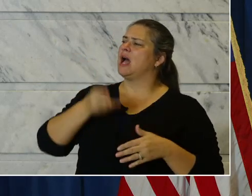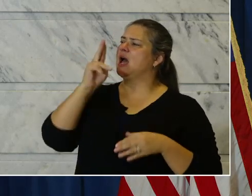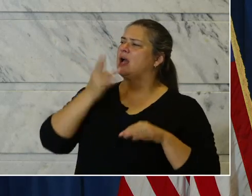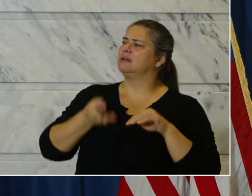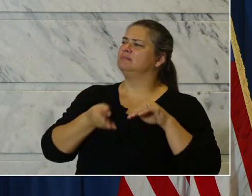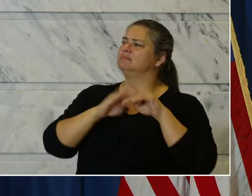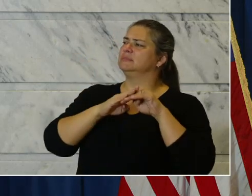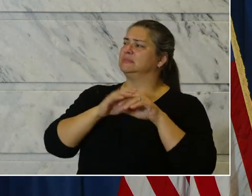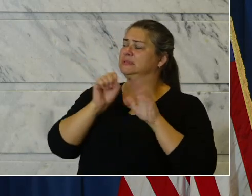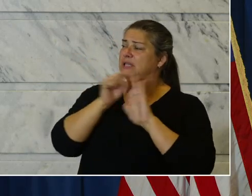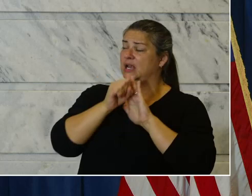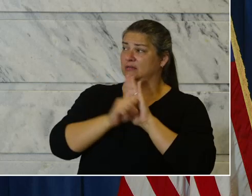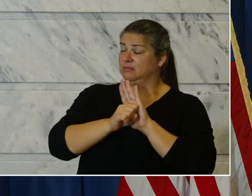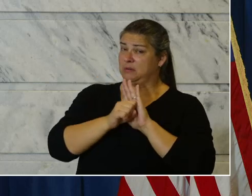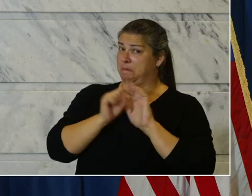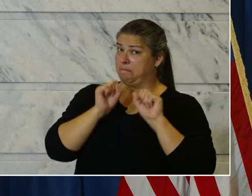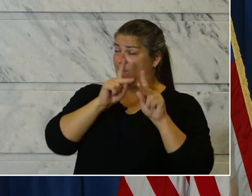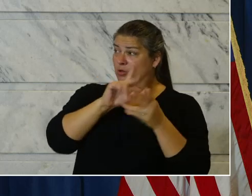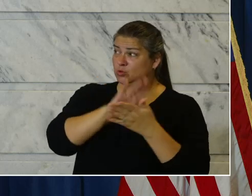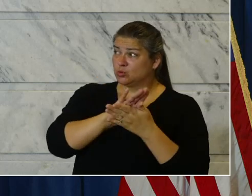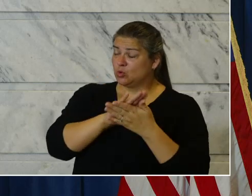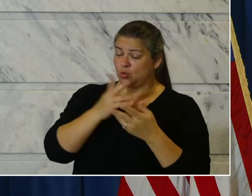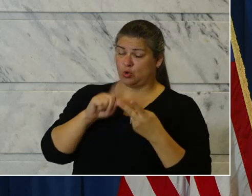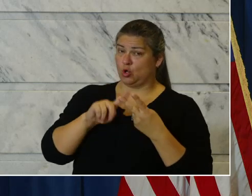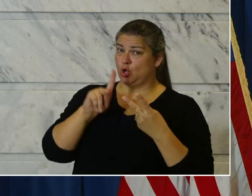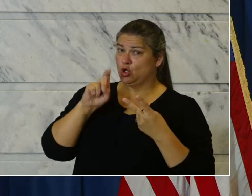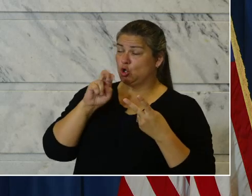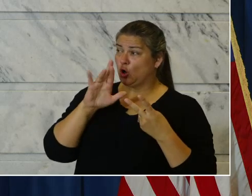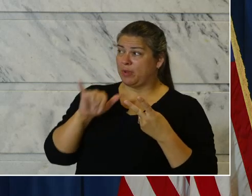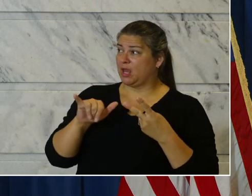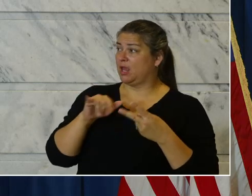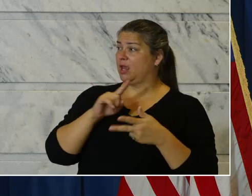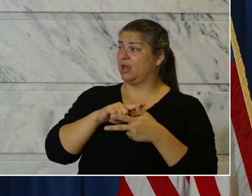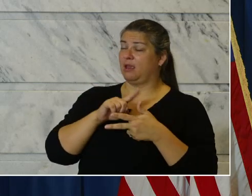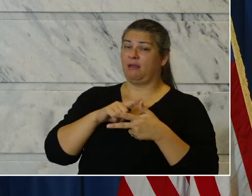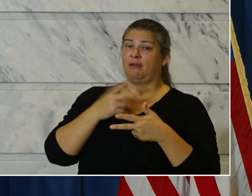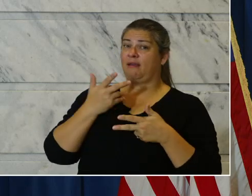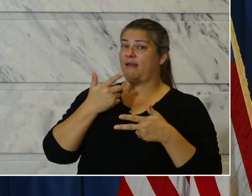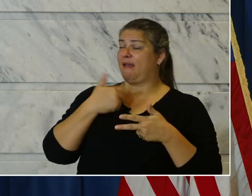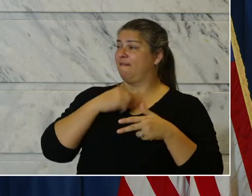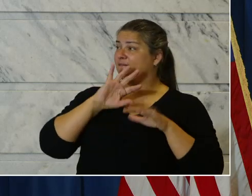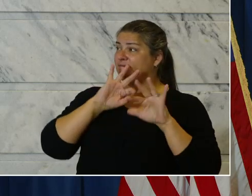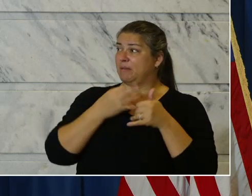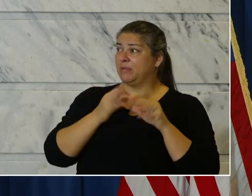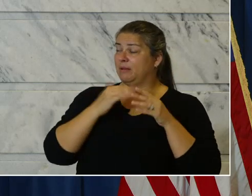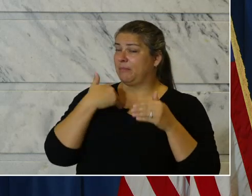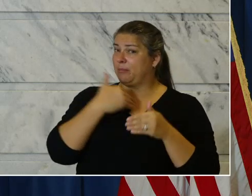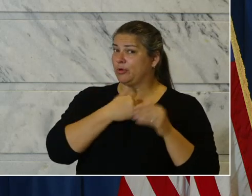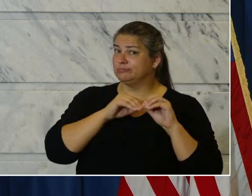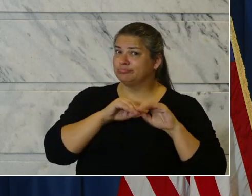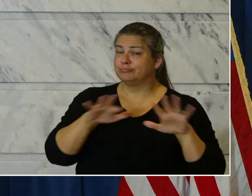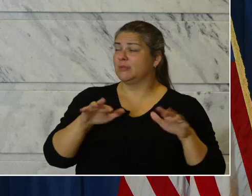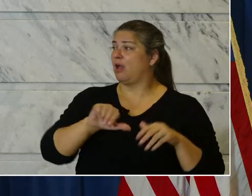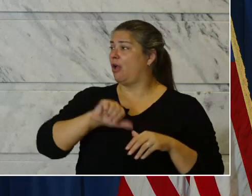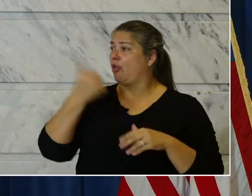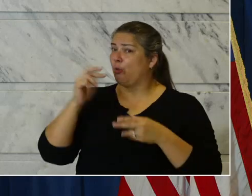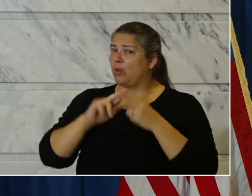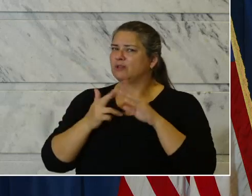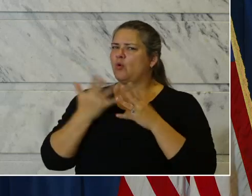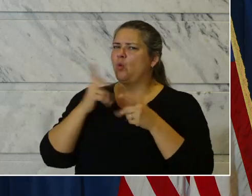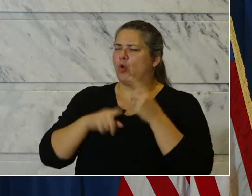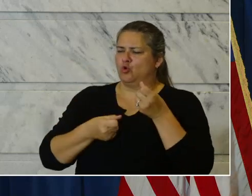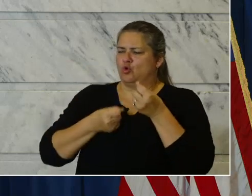now? Is it return to school, Derby, Labor Day weekend fallout, too many family members getting infected by other relatives in the home?